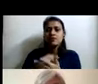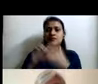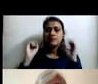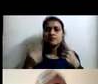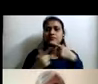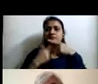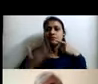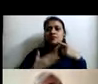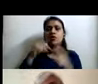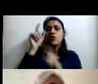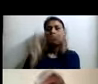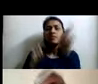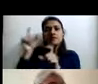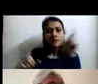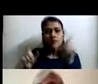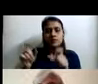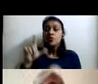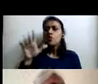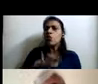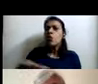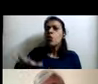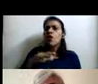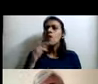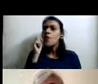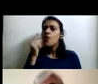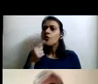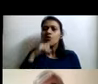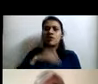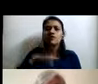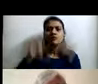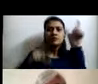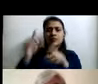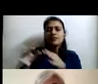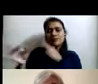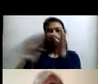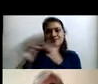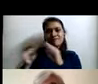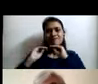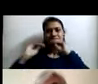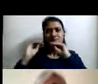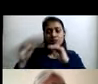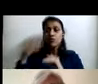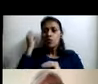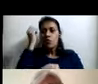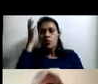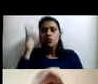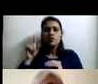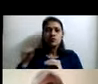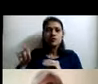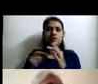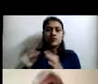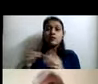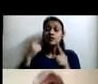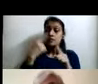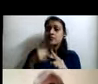guides. So we trained local boys to become nature guides and to employ them in the reserve. We also generated employment for the women.